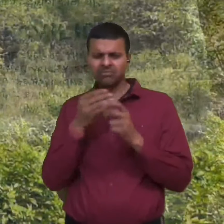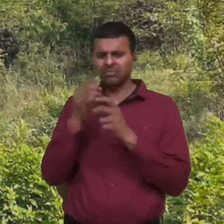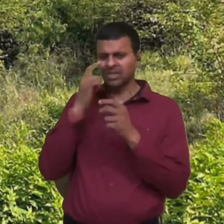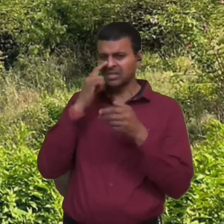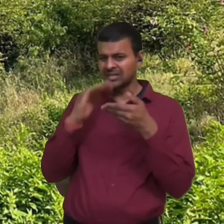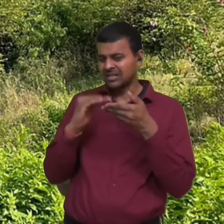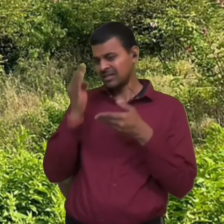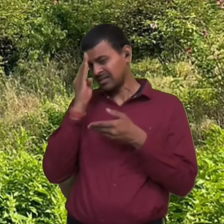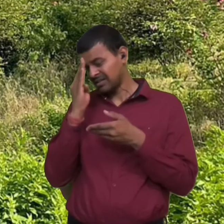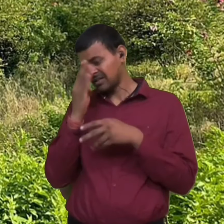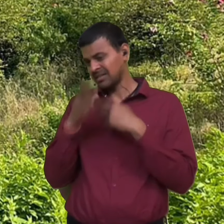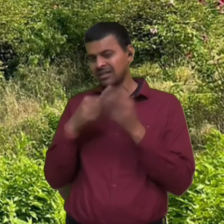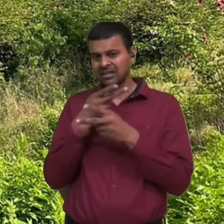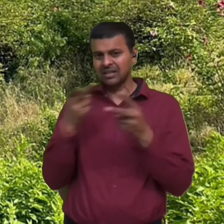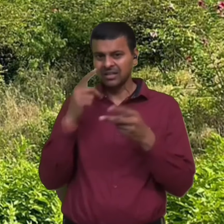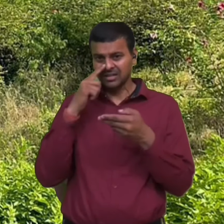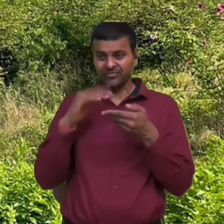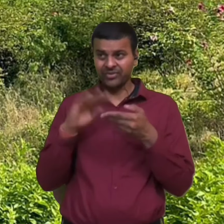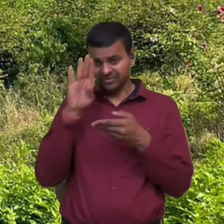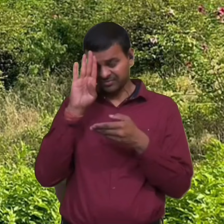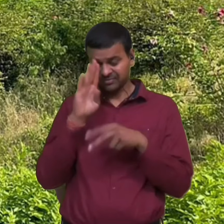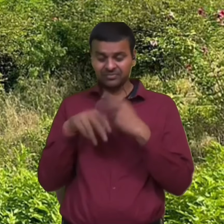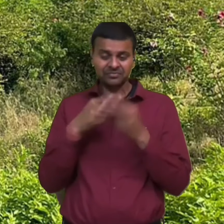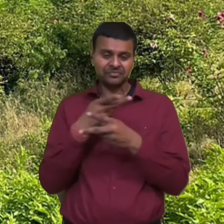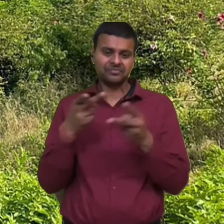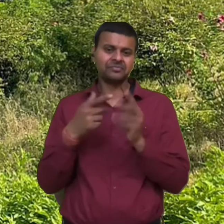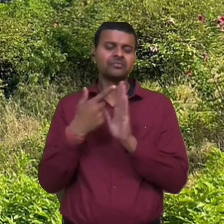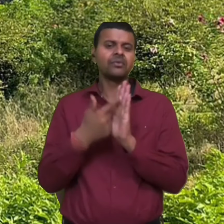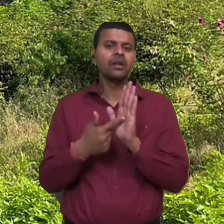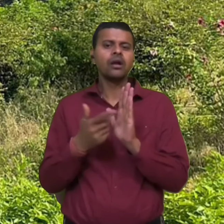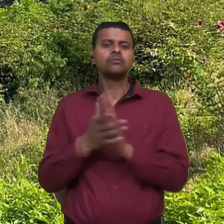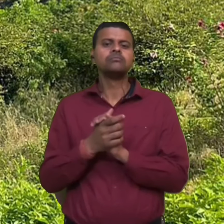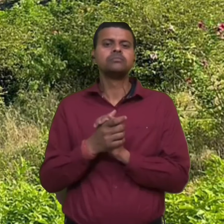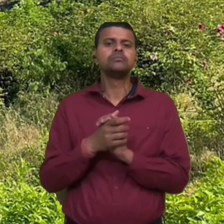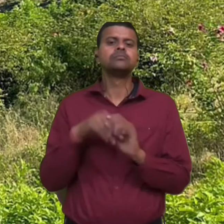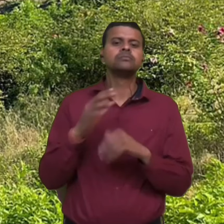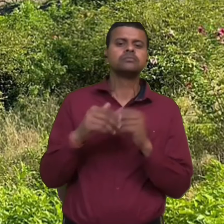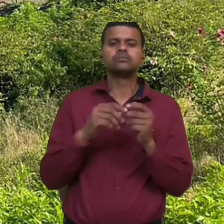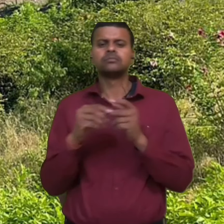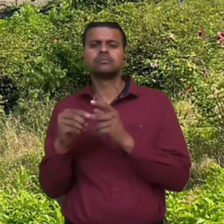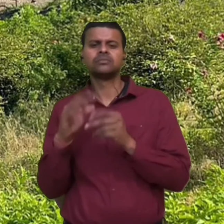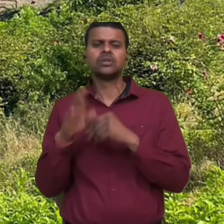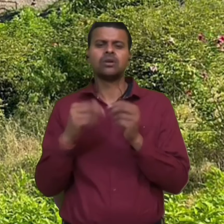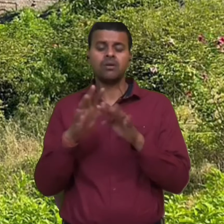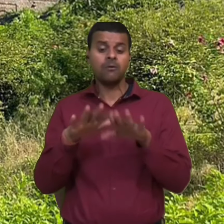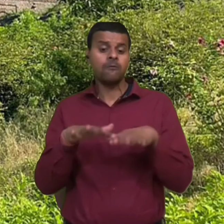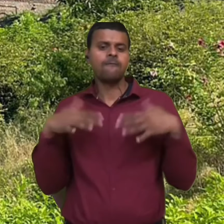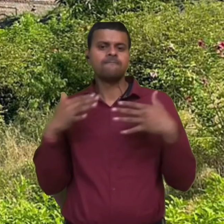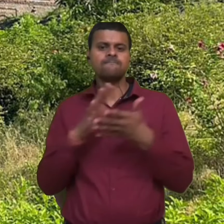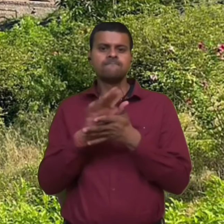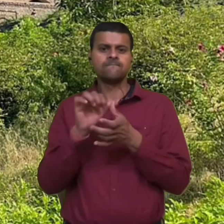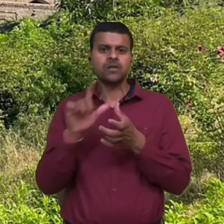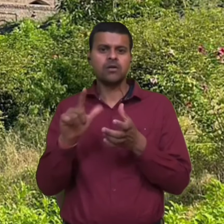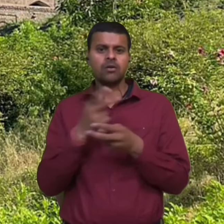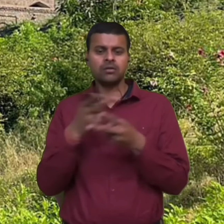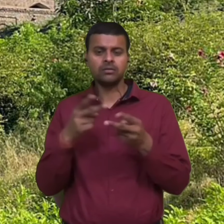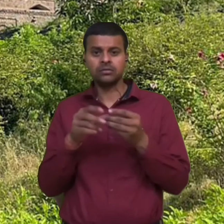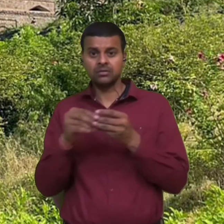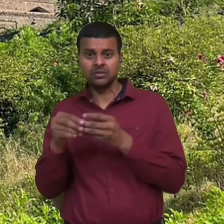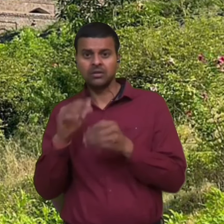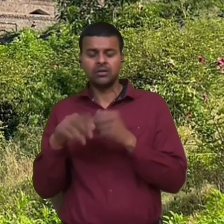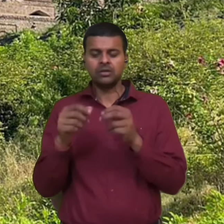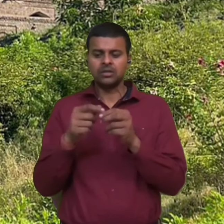Roopmati Pavilion. Roopmati Pavilion, located on a hill south of Baz Bahadur's palace, is associated with